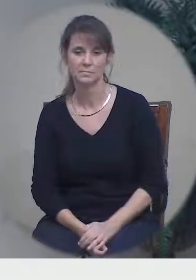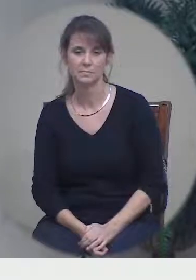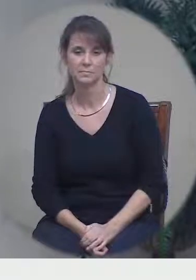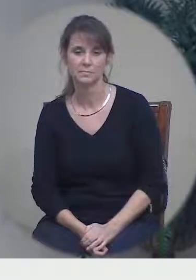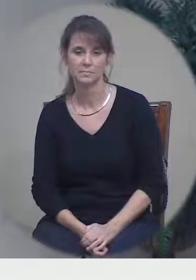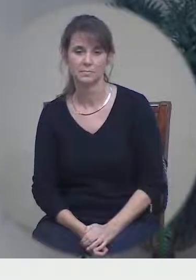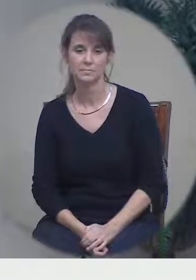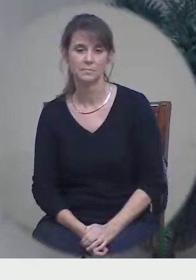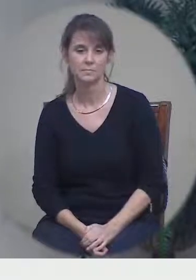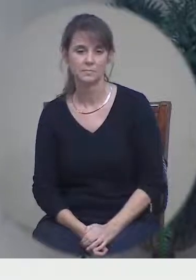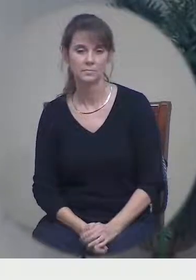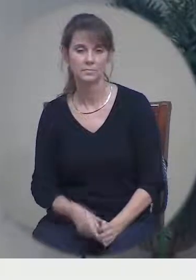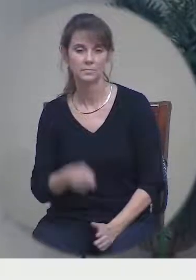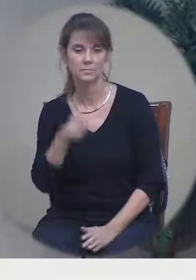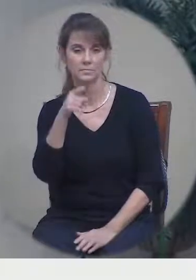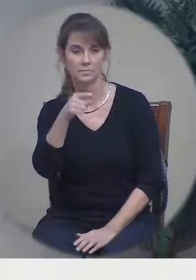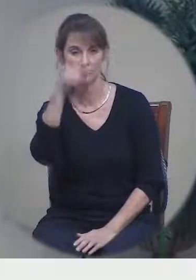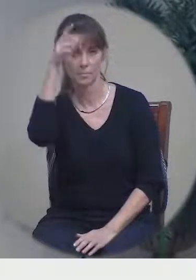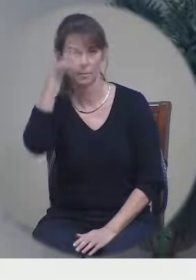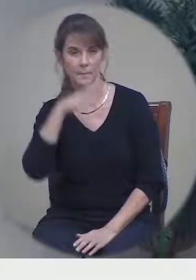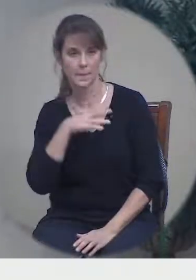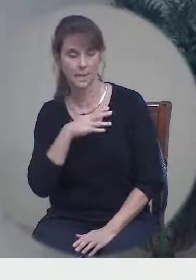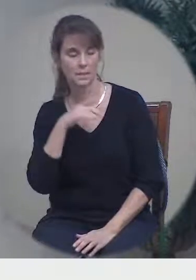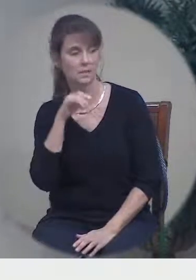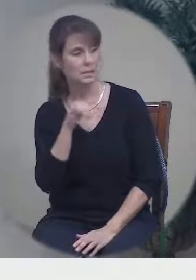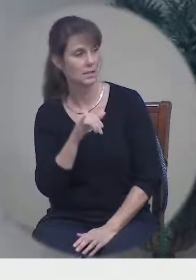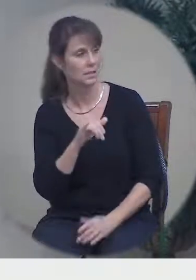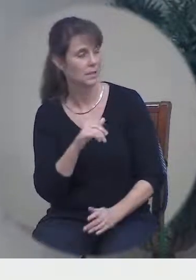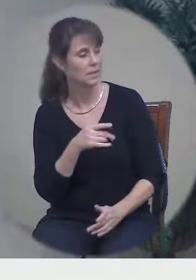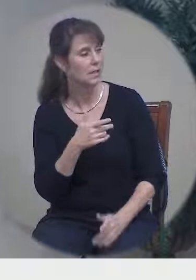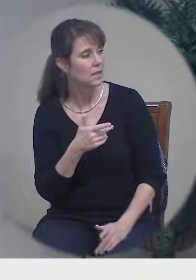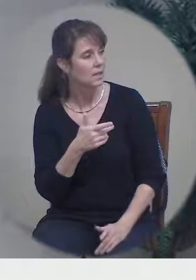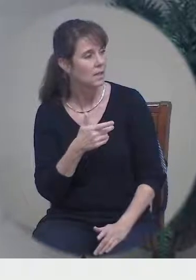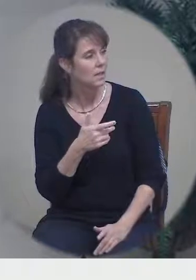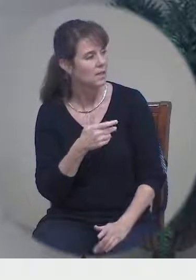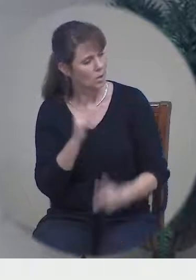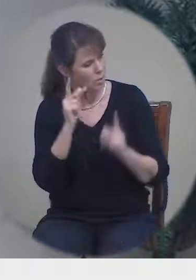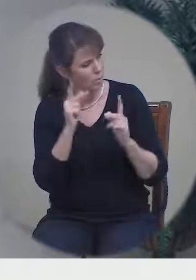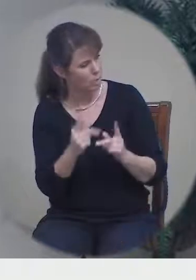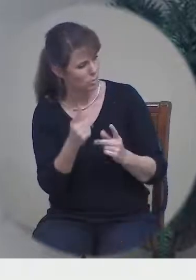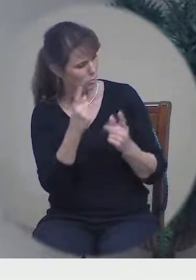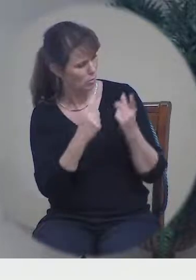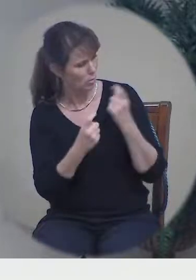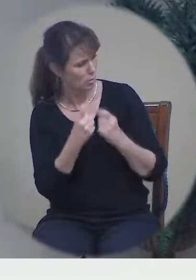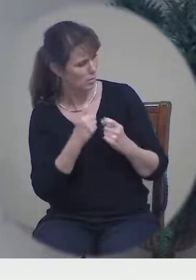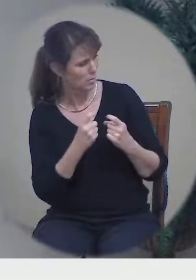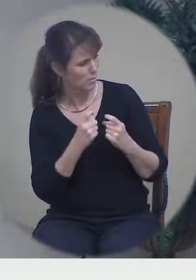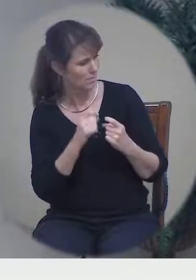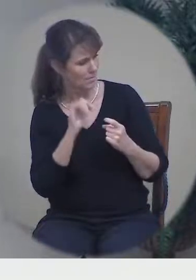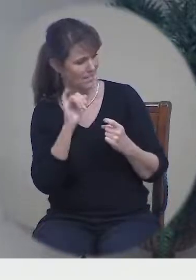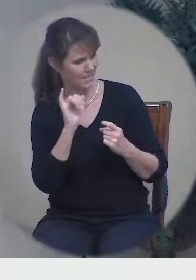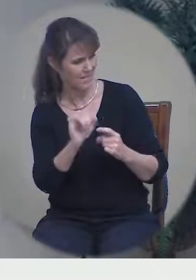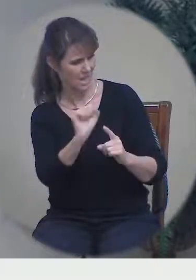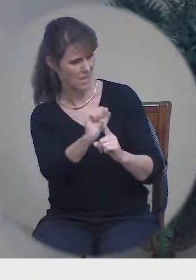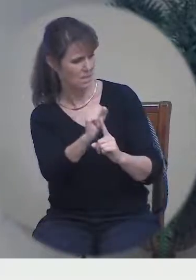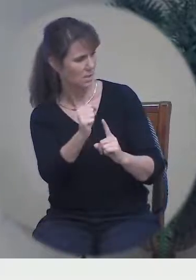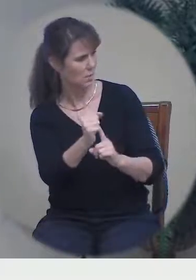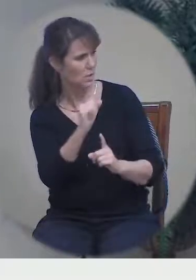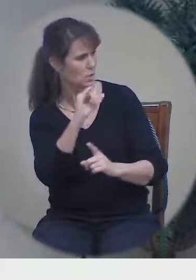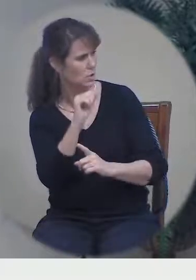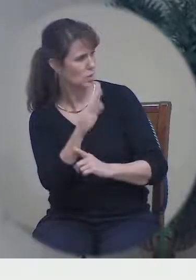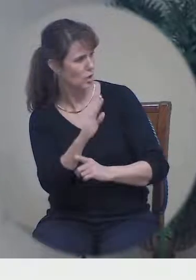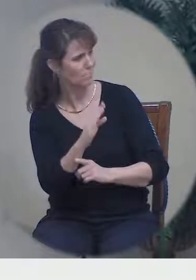anyone. How does one answer a person who questions this and says,